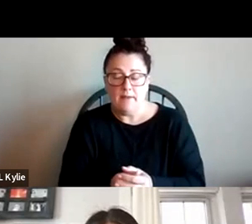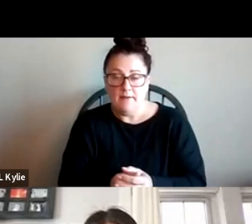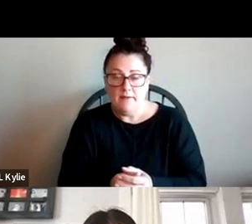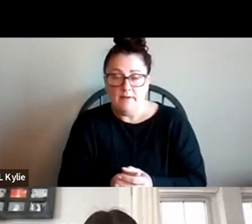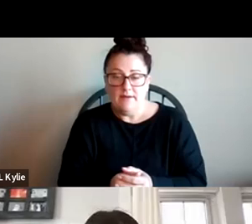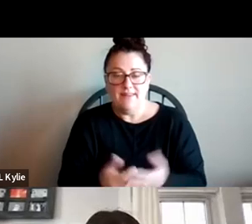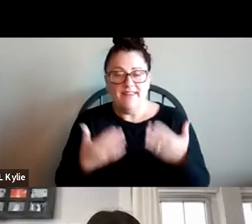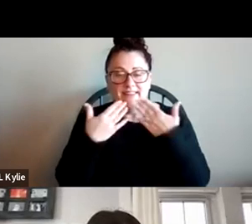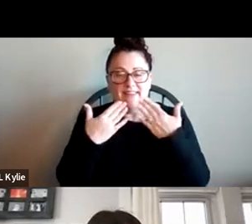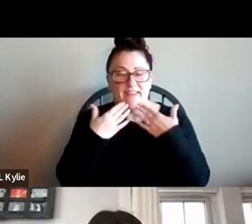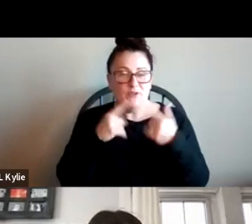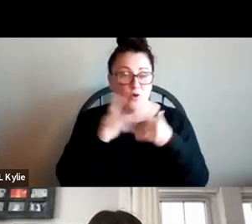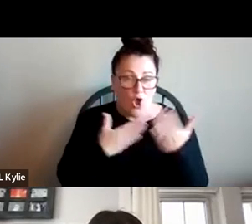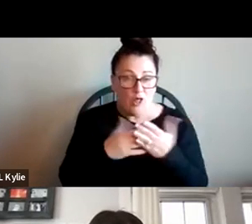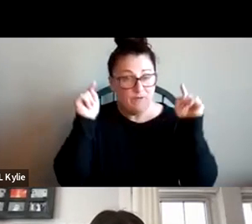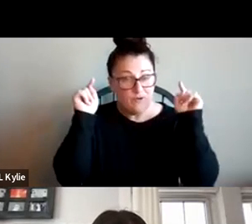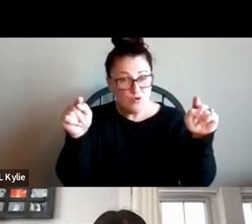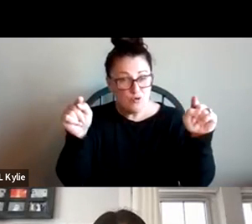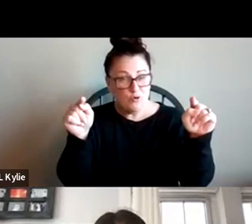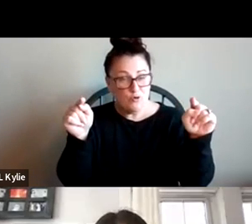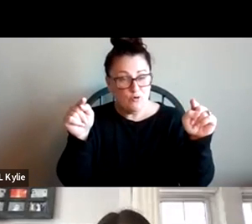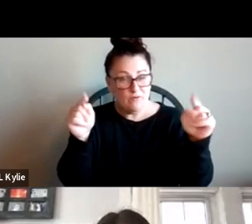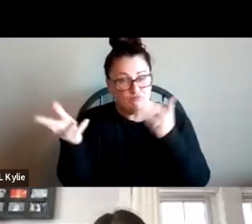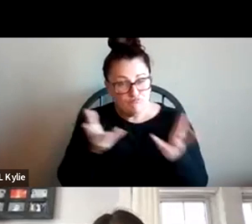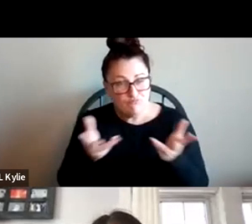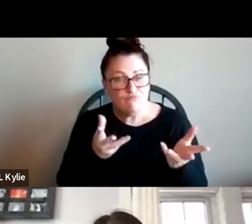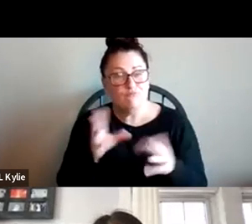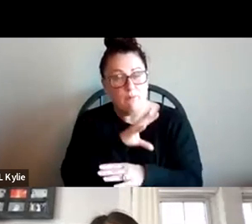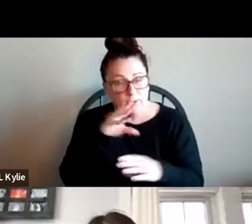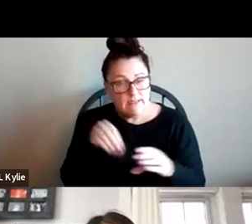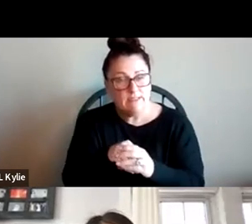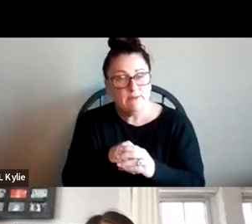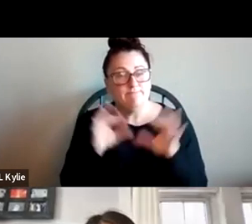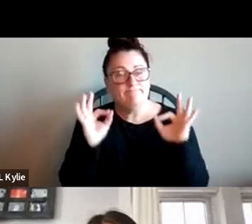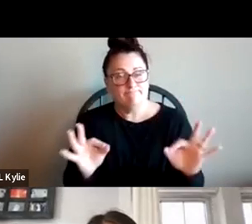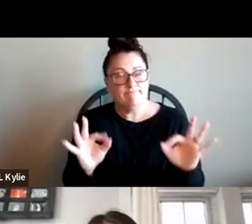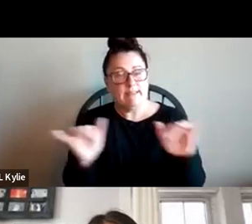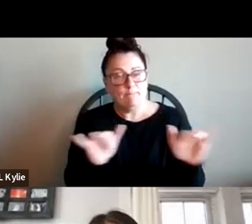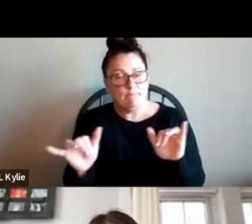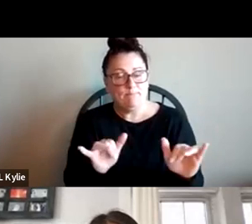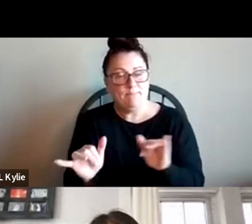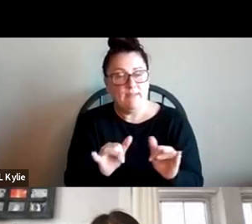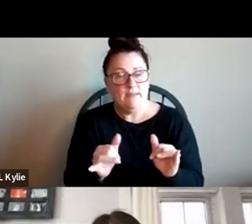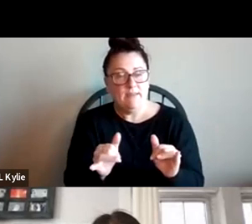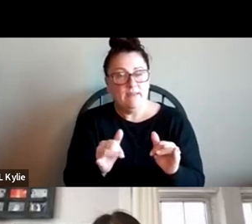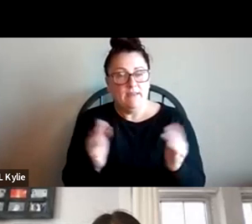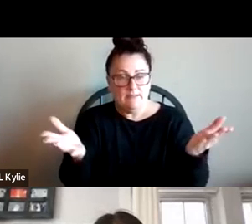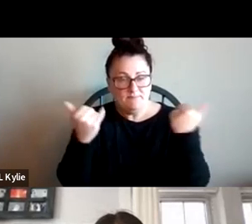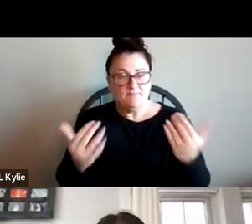And thank you to all of you for participating to do just the same and getting folks